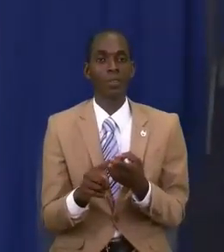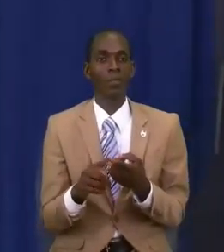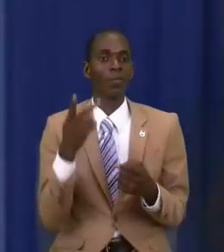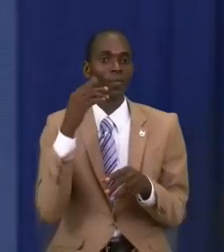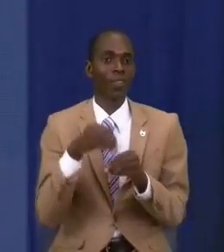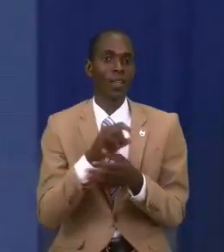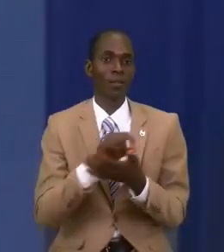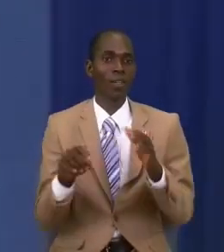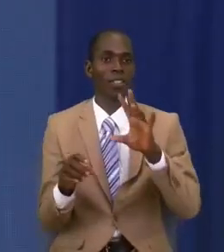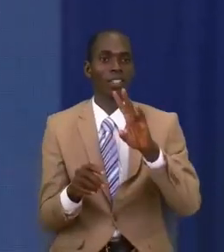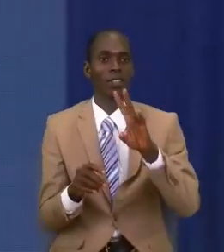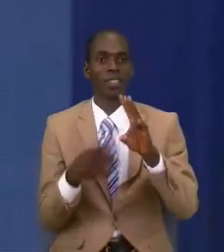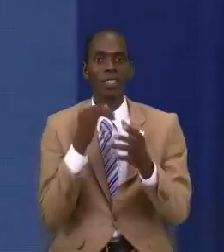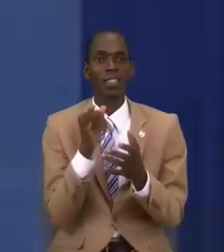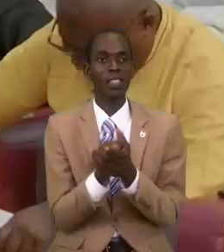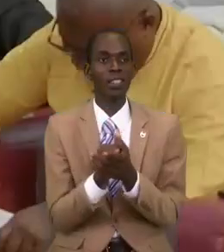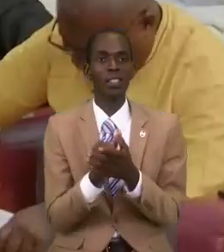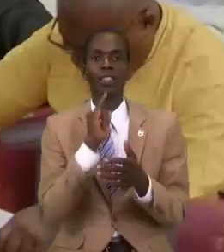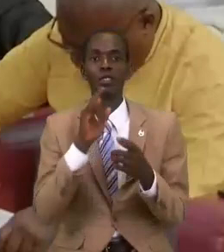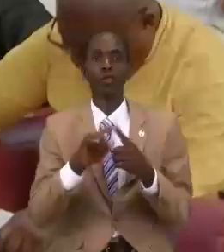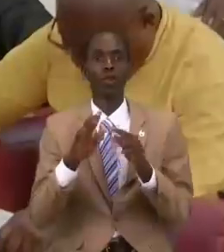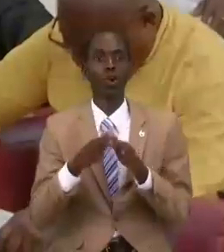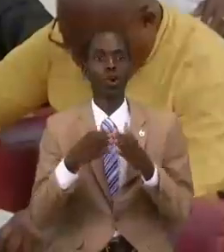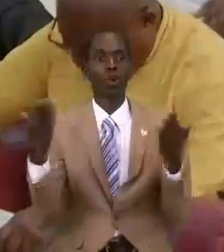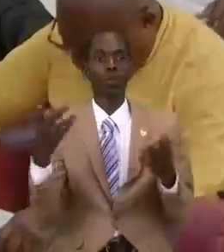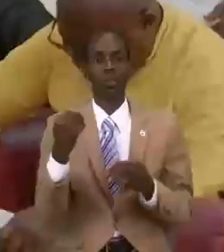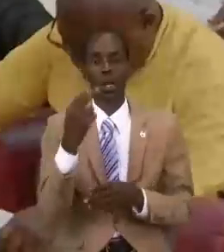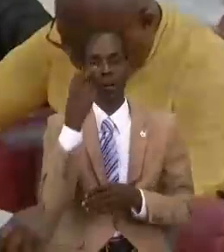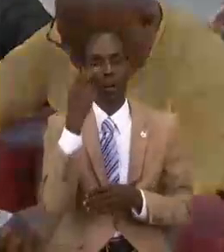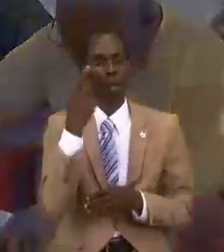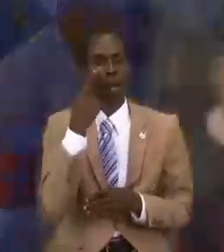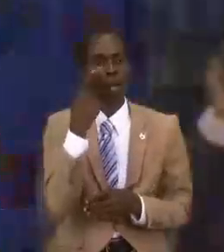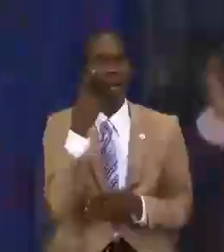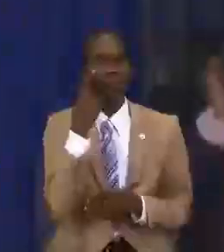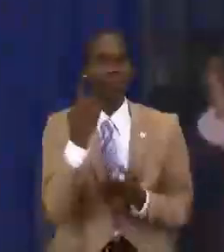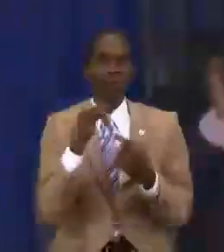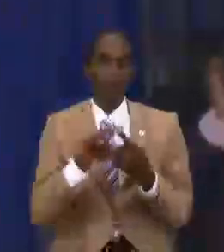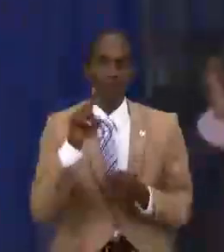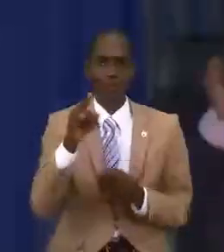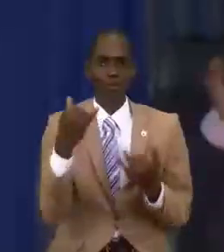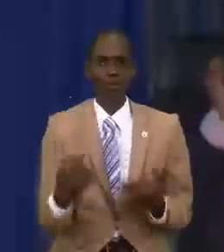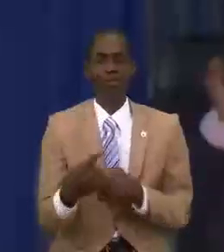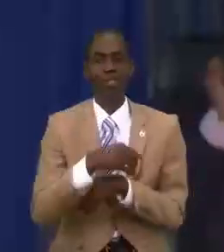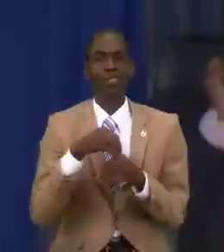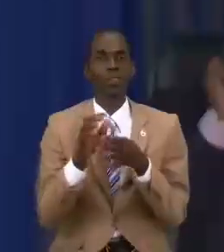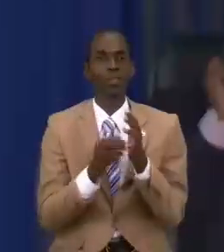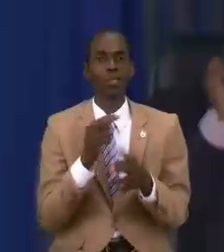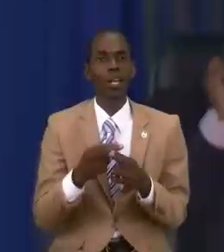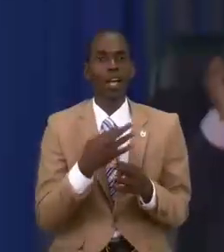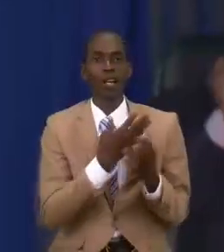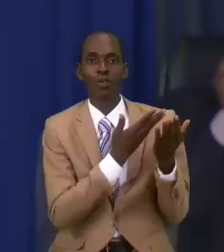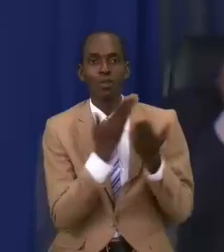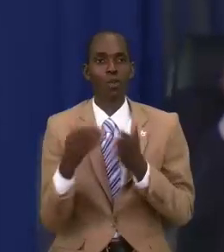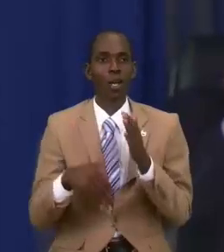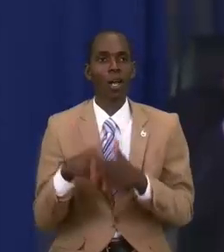the blind eyes, coming to you today, and to bring out the prisoners from the